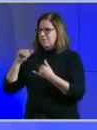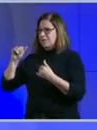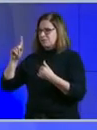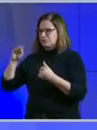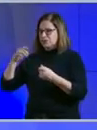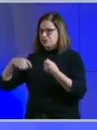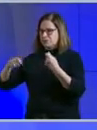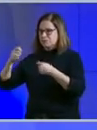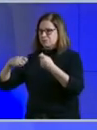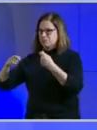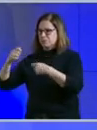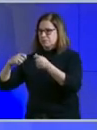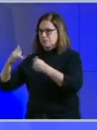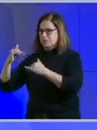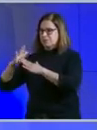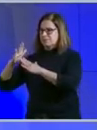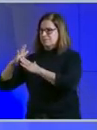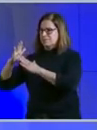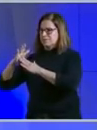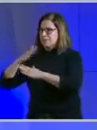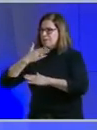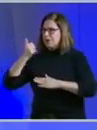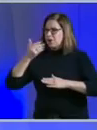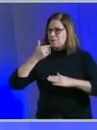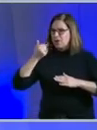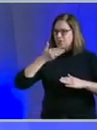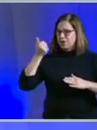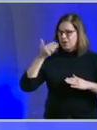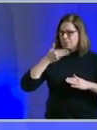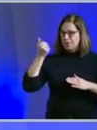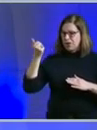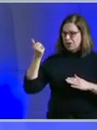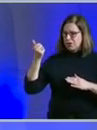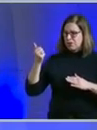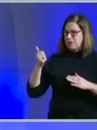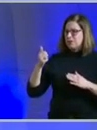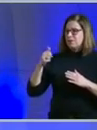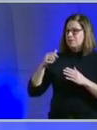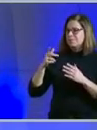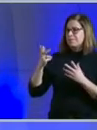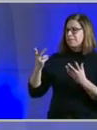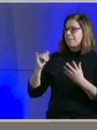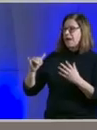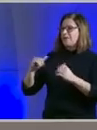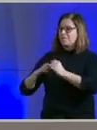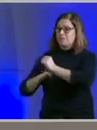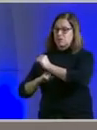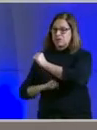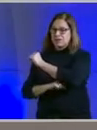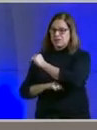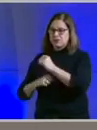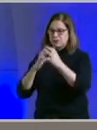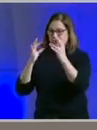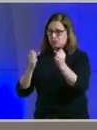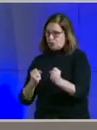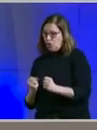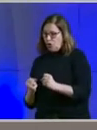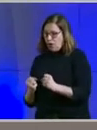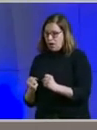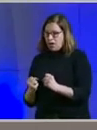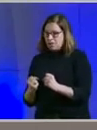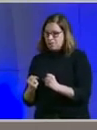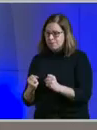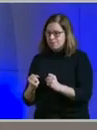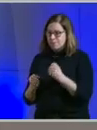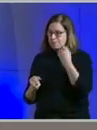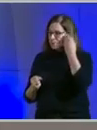government builds a strong platform so that when you have a mayor like our mayor now, well, she doesn't look at this strong platform and say,